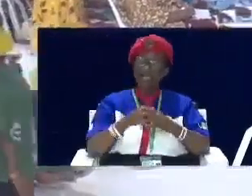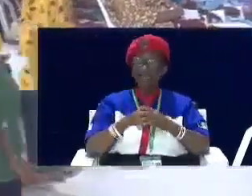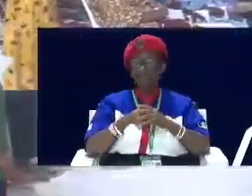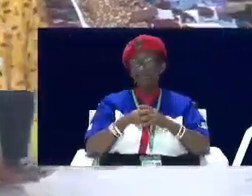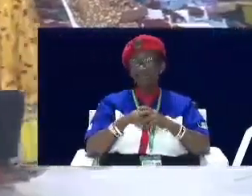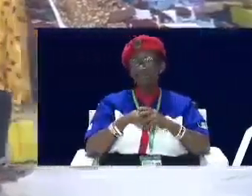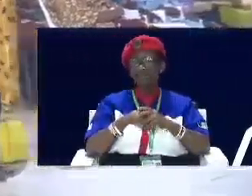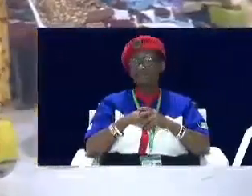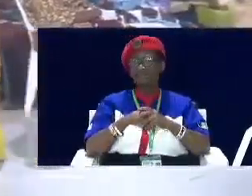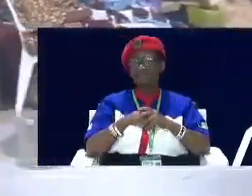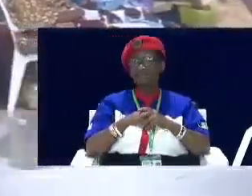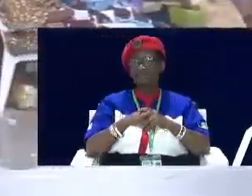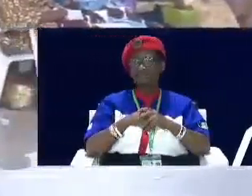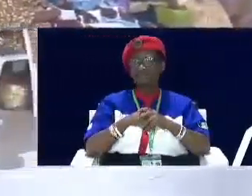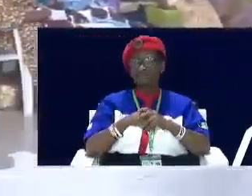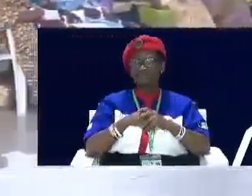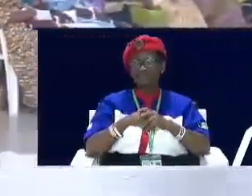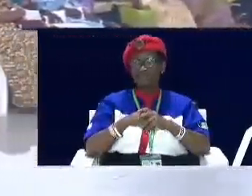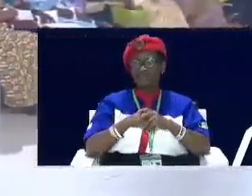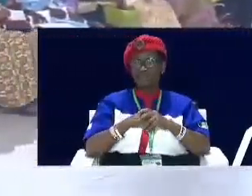One rolu odina.